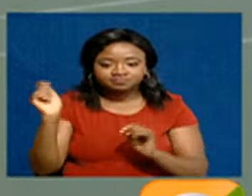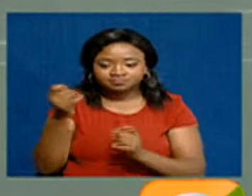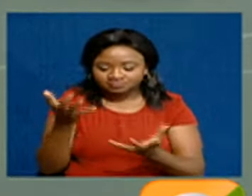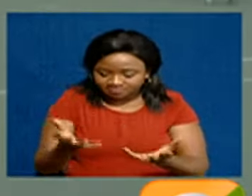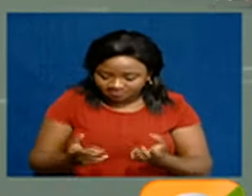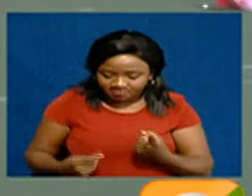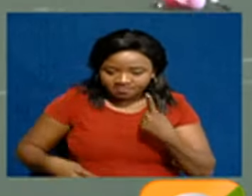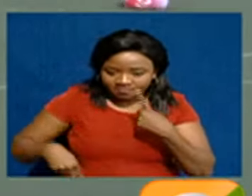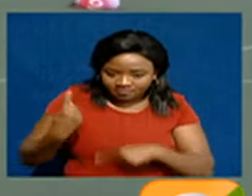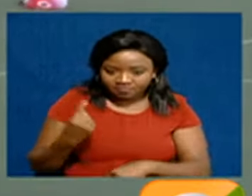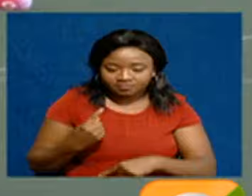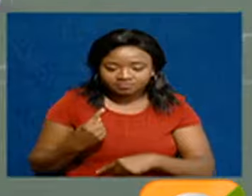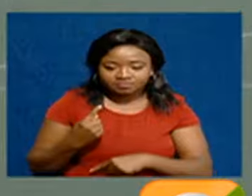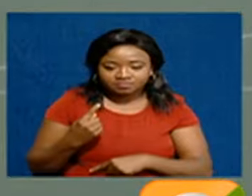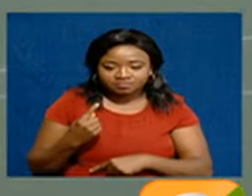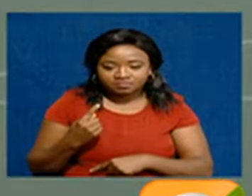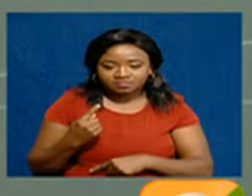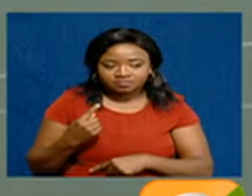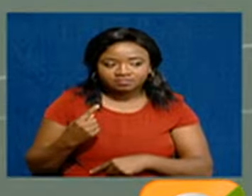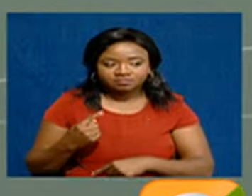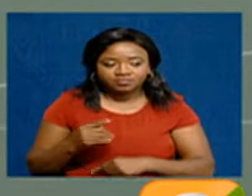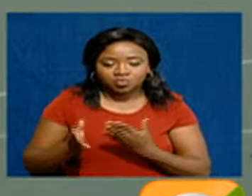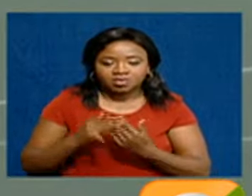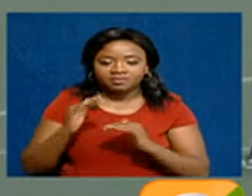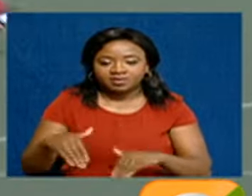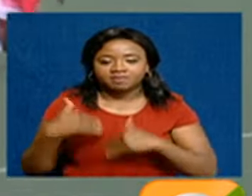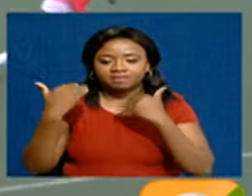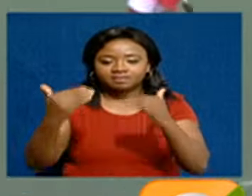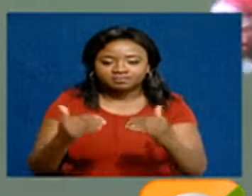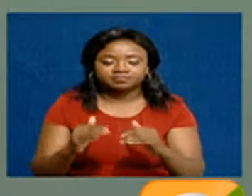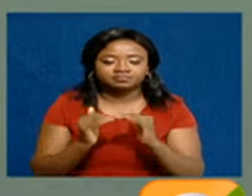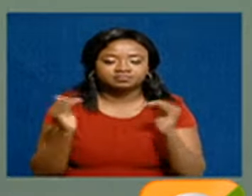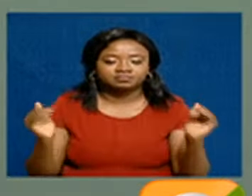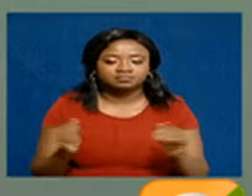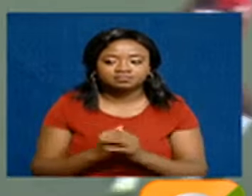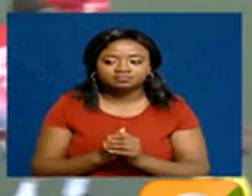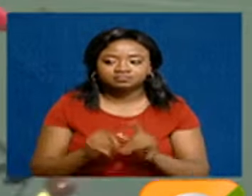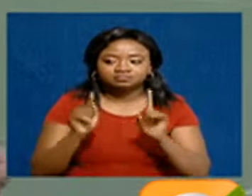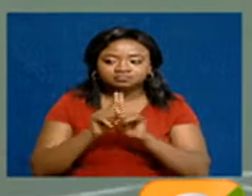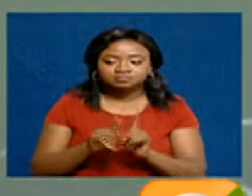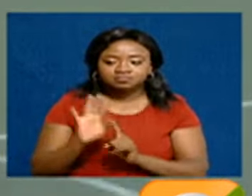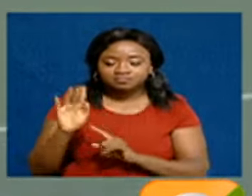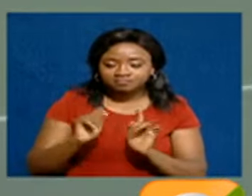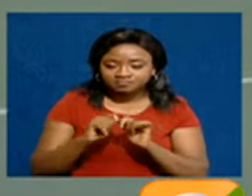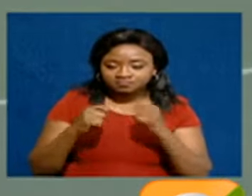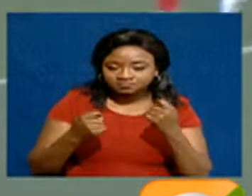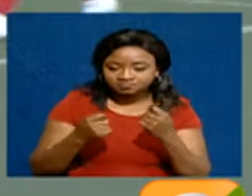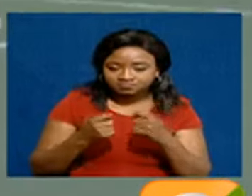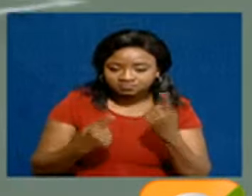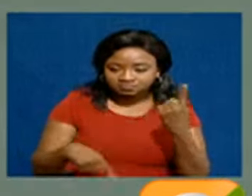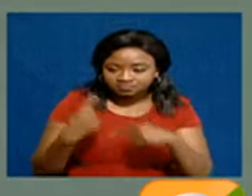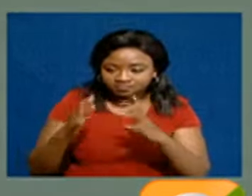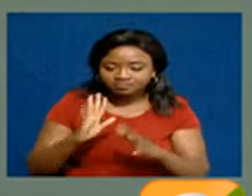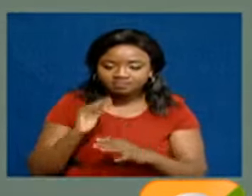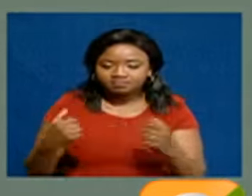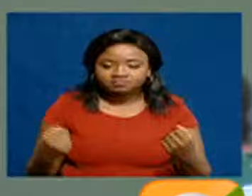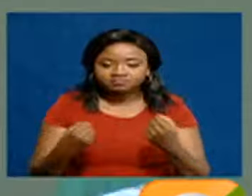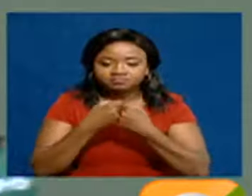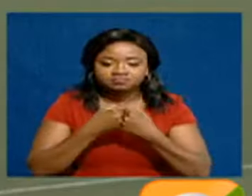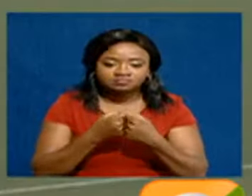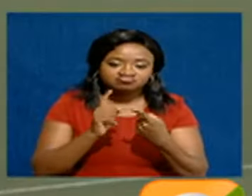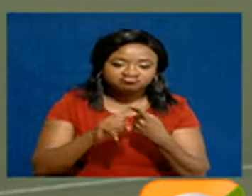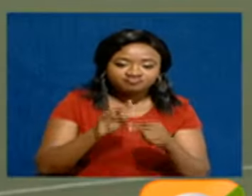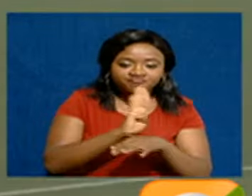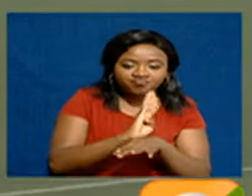win of any kind to advance the final round of qualifiers. Now, the winner of the fixture will face either